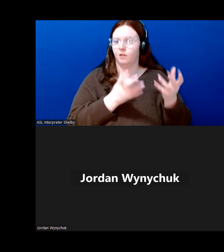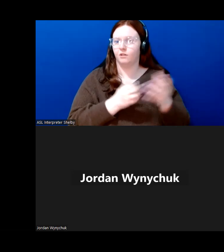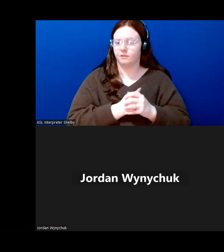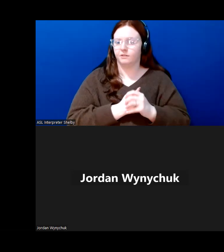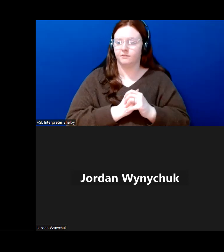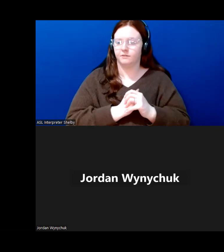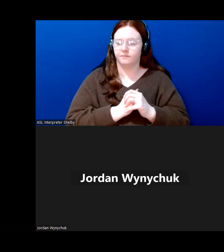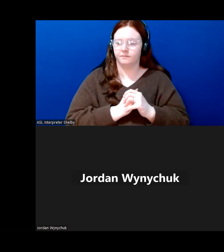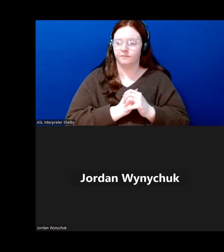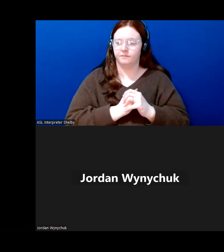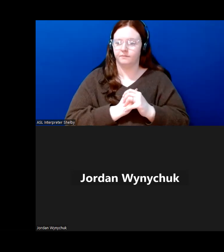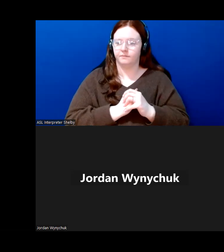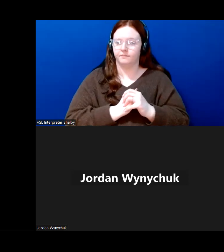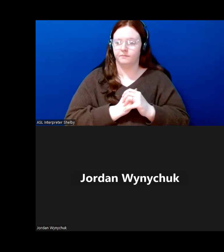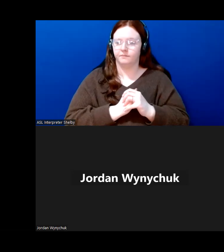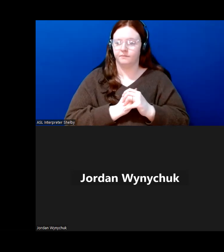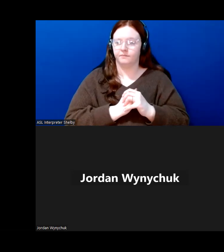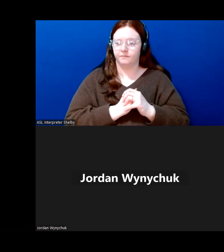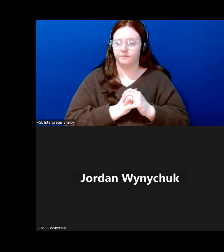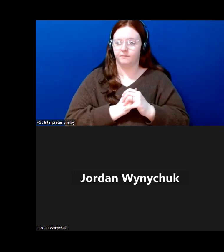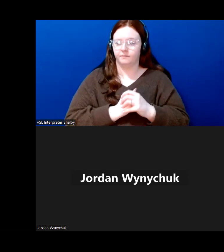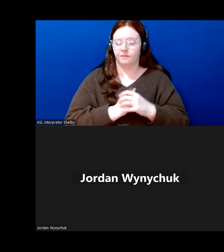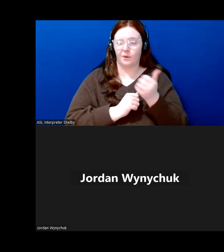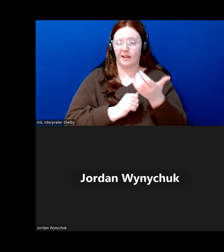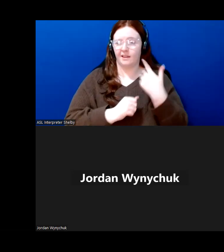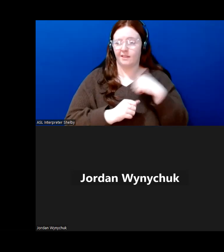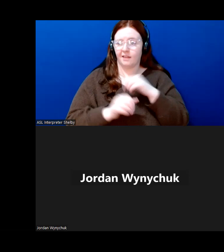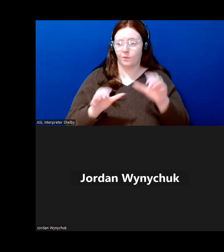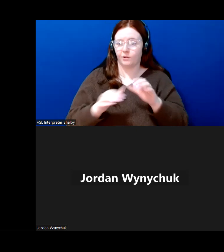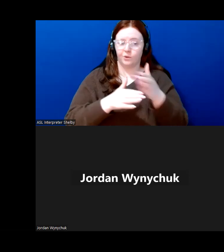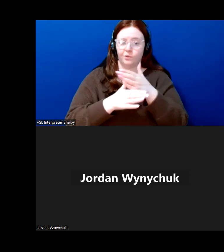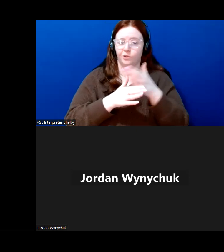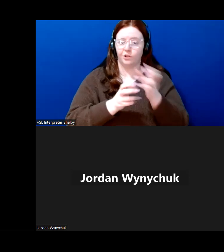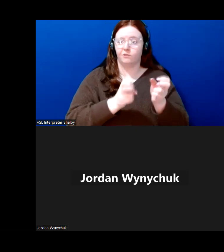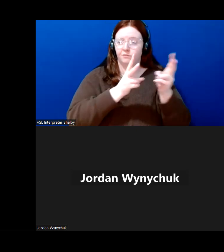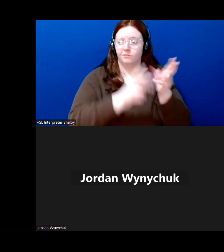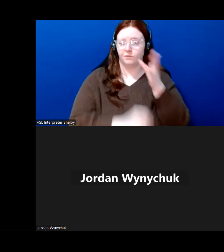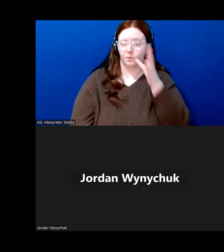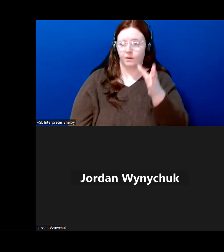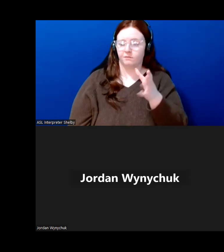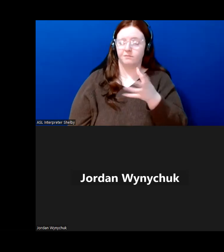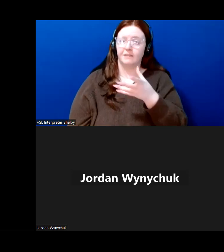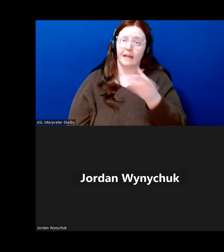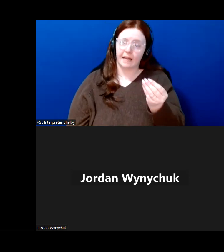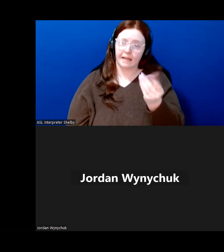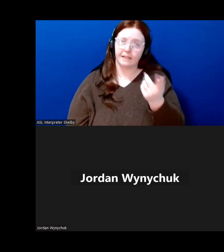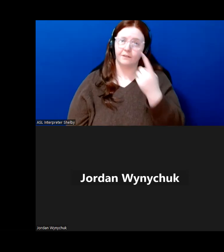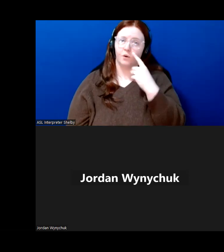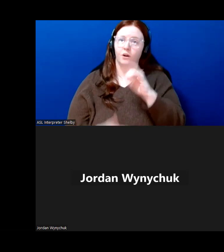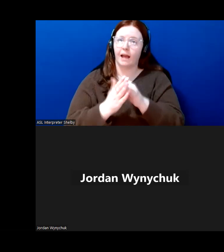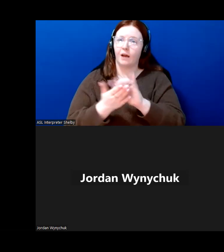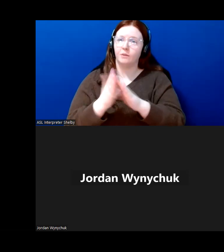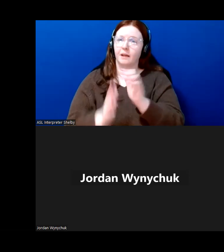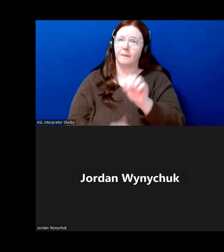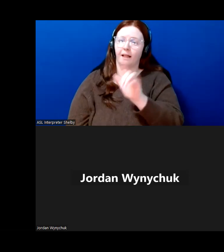And regarding anything that we're doing, we're always sharing something. And to be an ally, I would